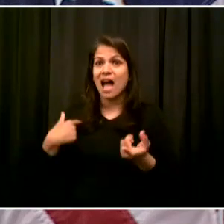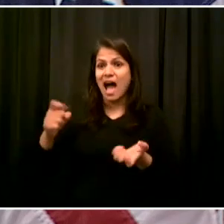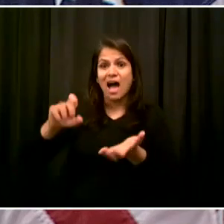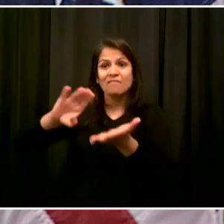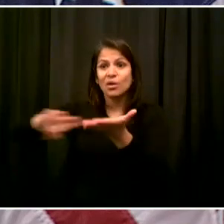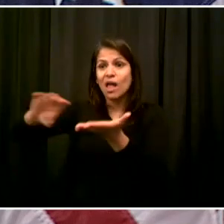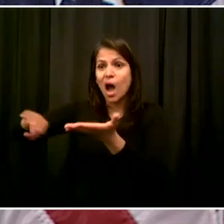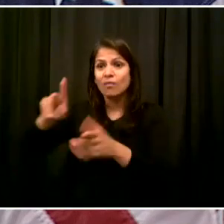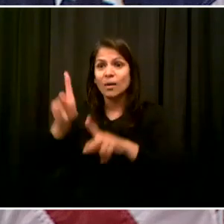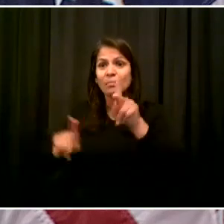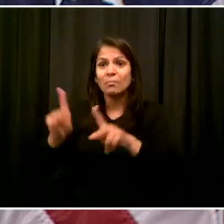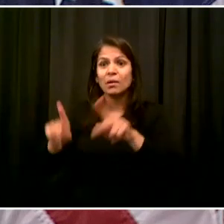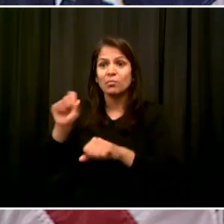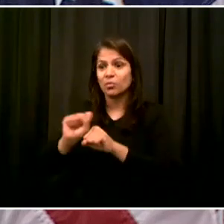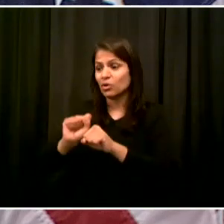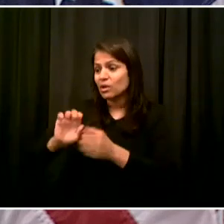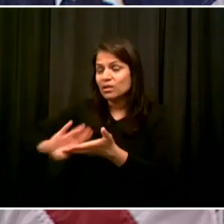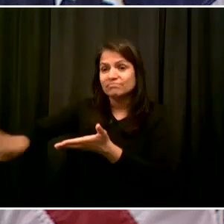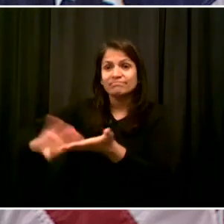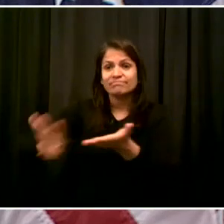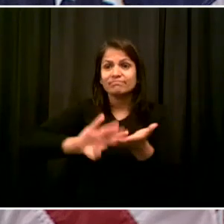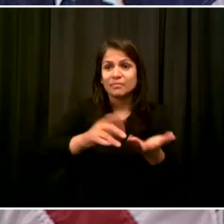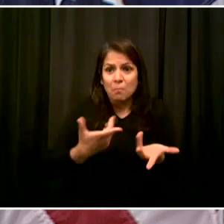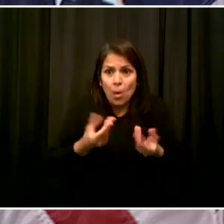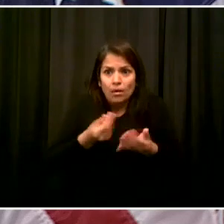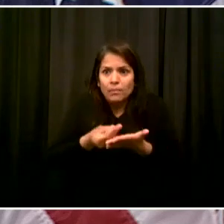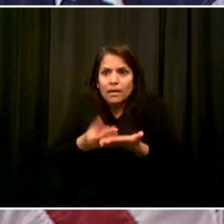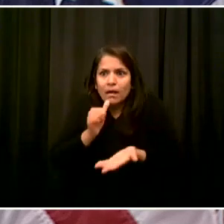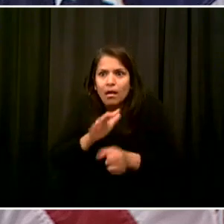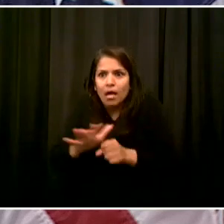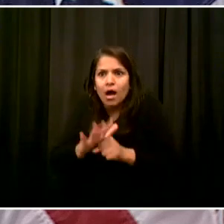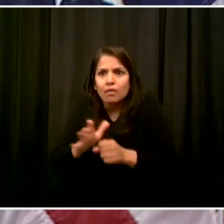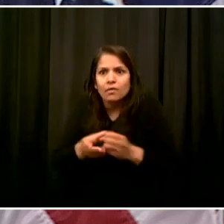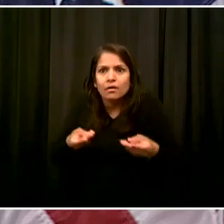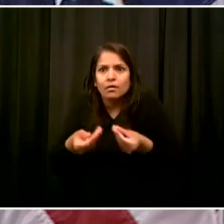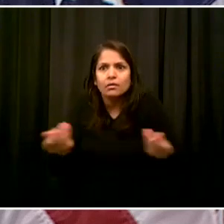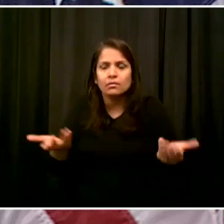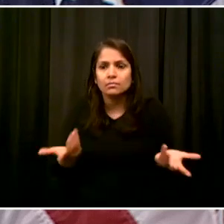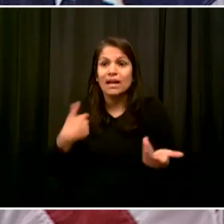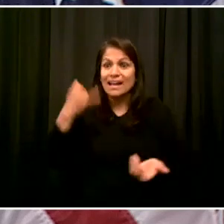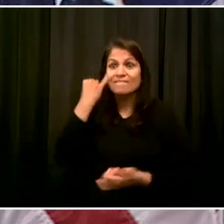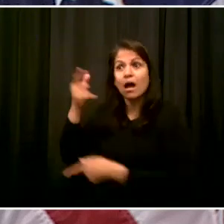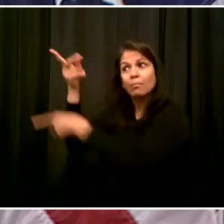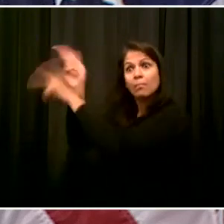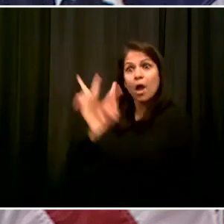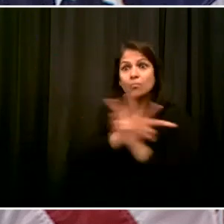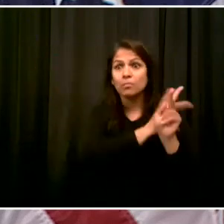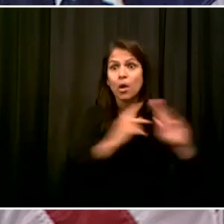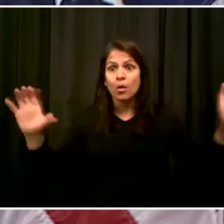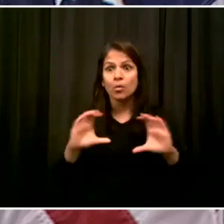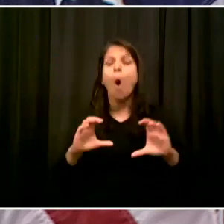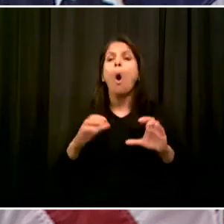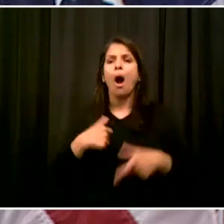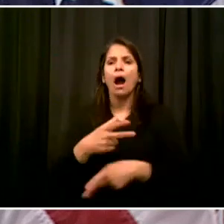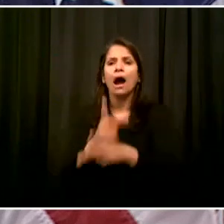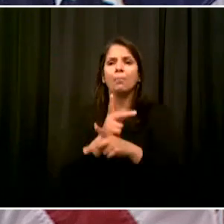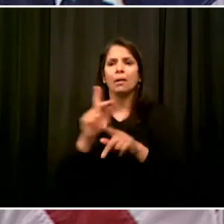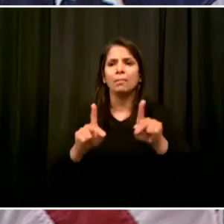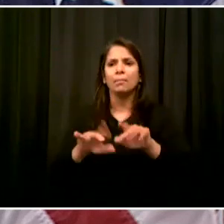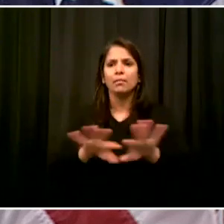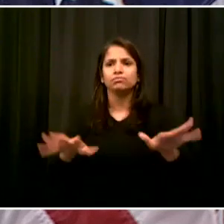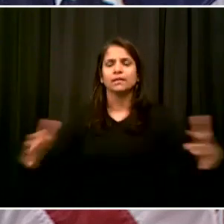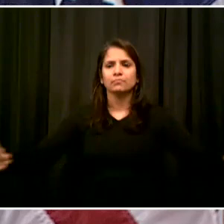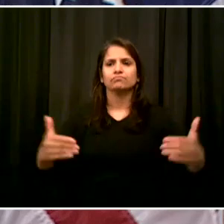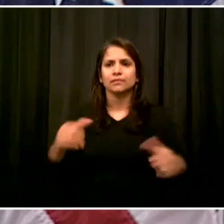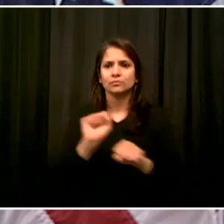I've heard the vision that those have who want to reduce funding for the police. We're going to work with the city council as always.